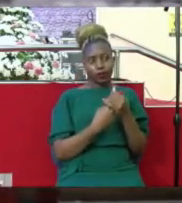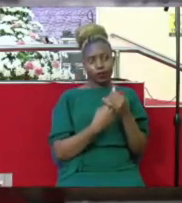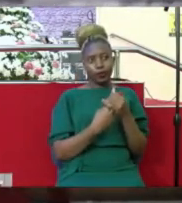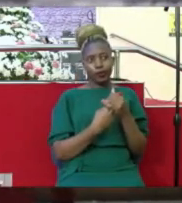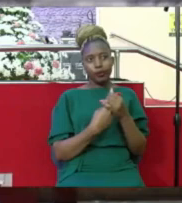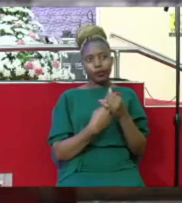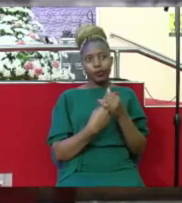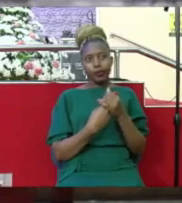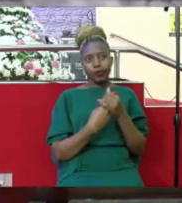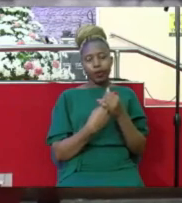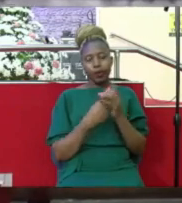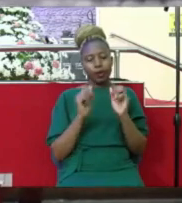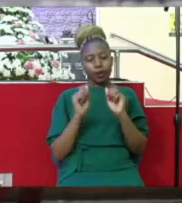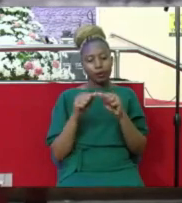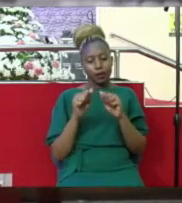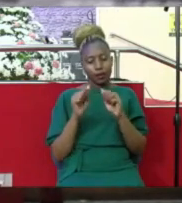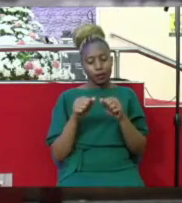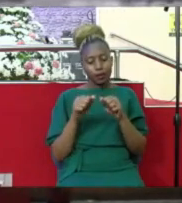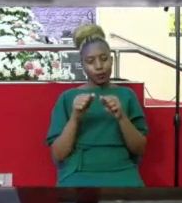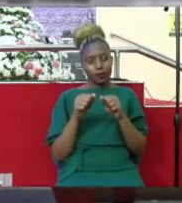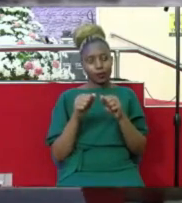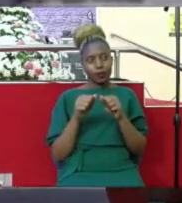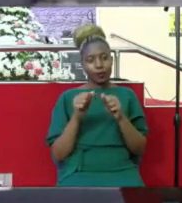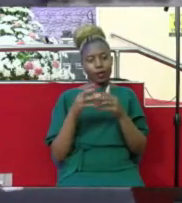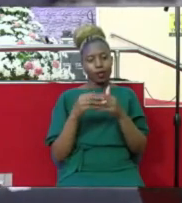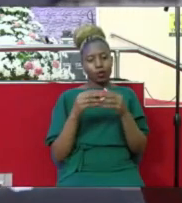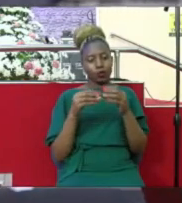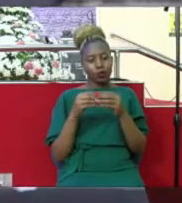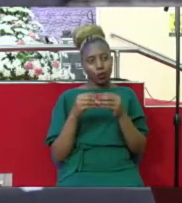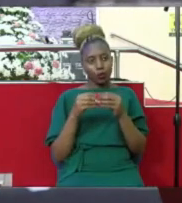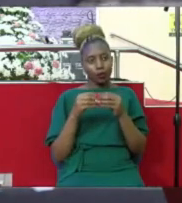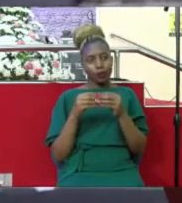had the ability to fill